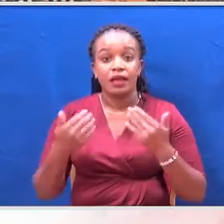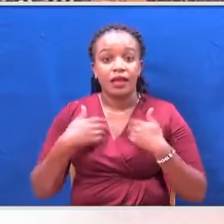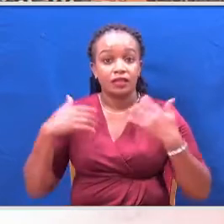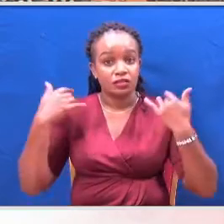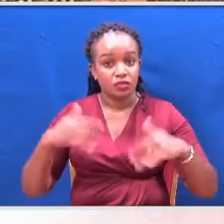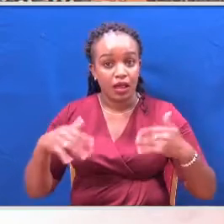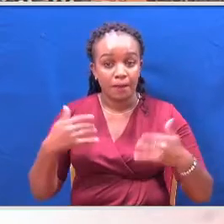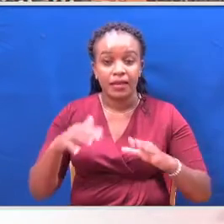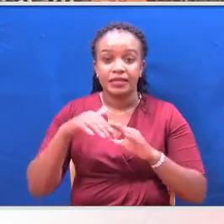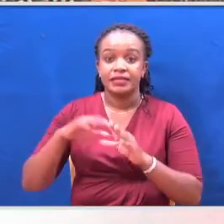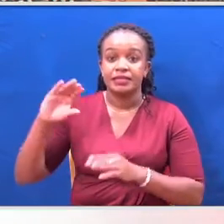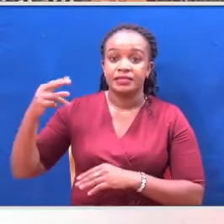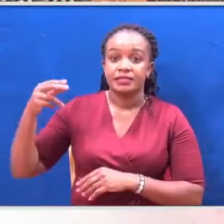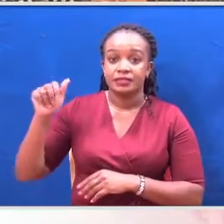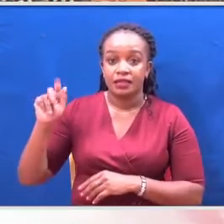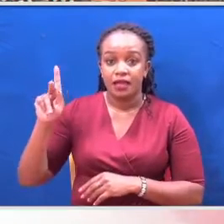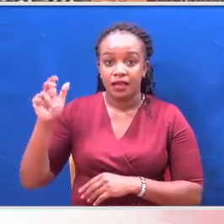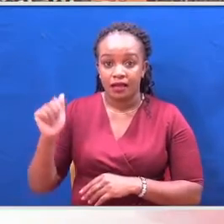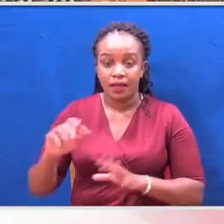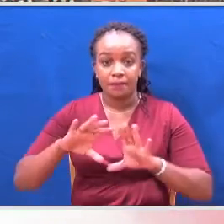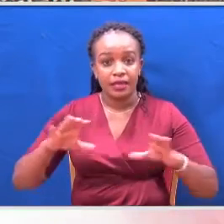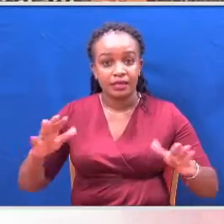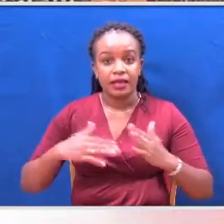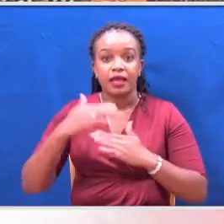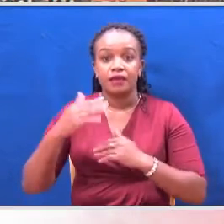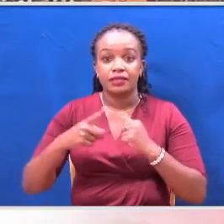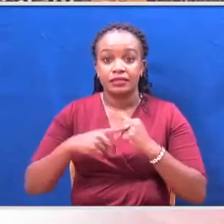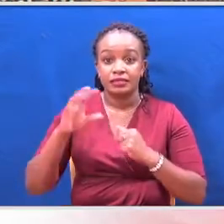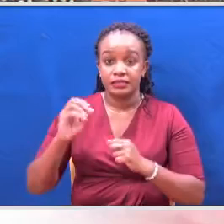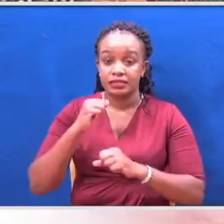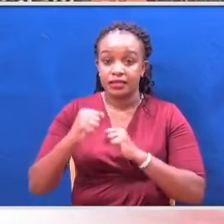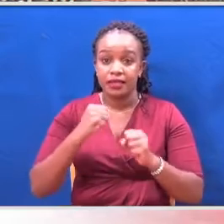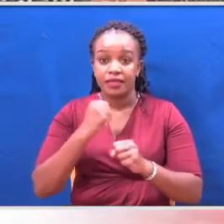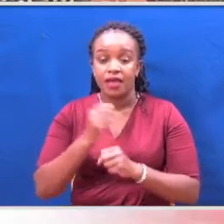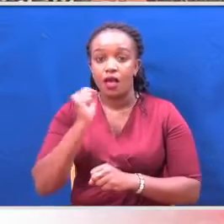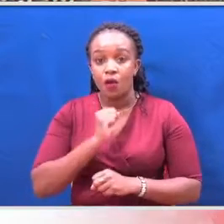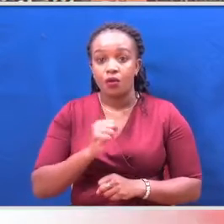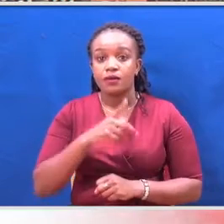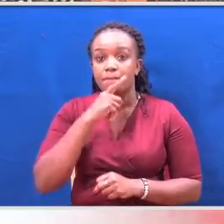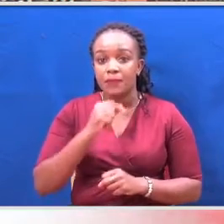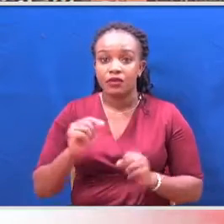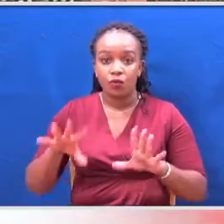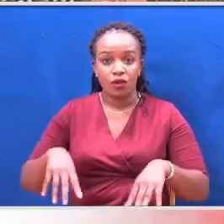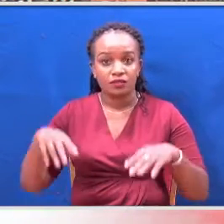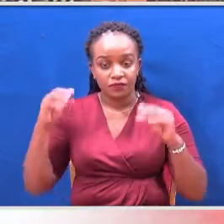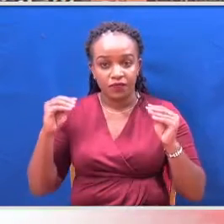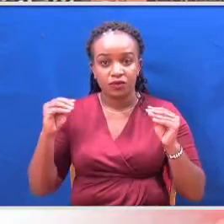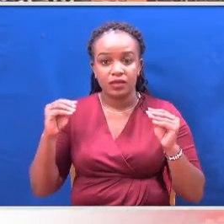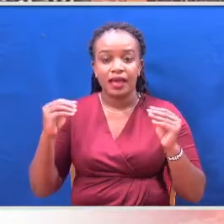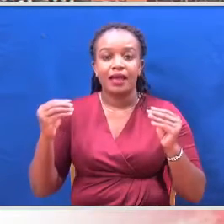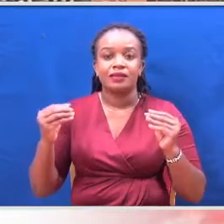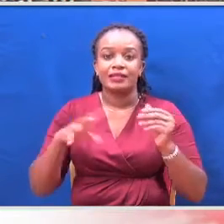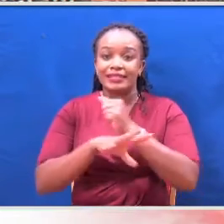Chaka market in Kieni constituency after a 60-year-old man was caught loading sacks of oranges that